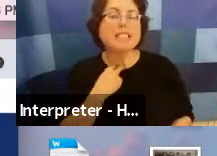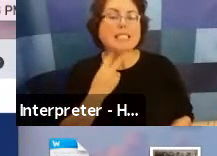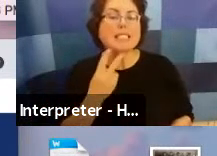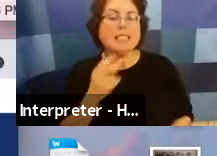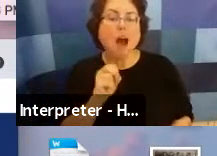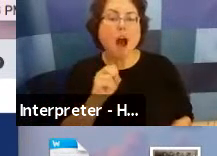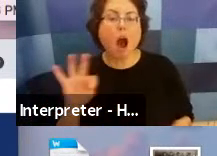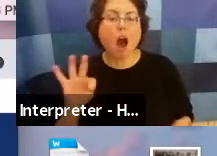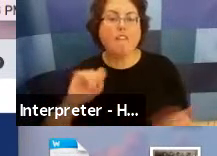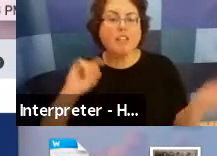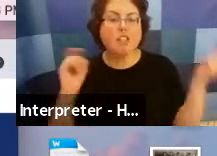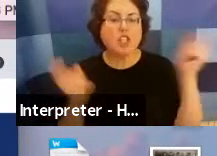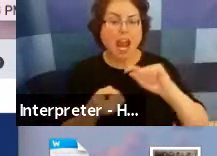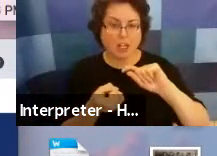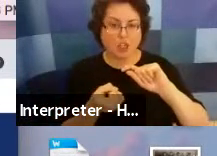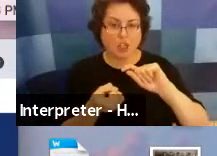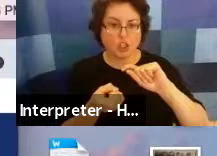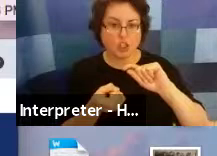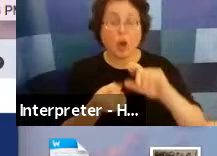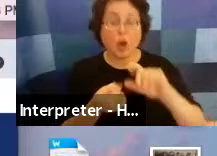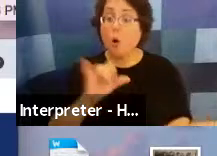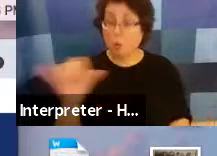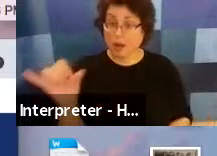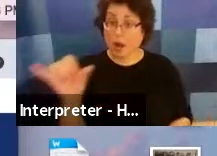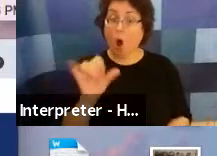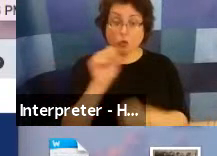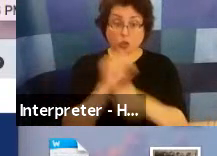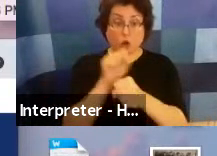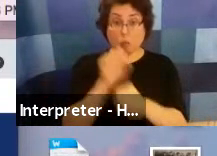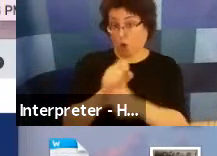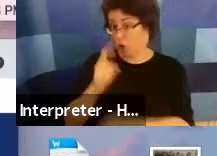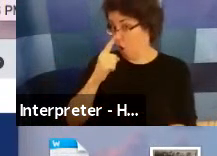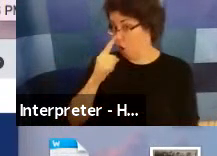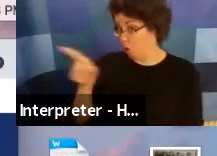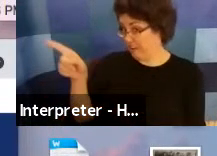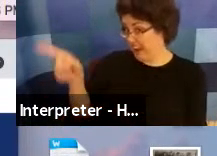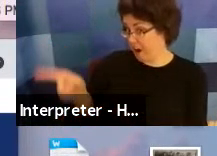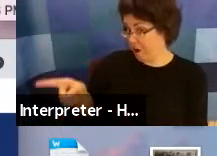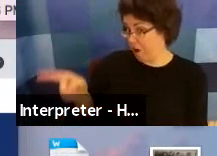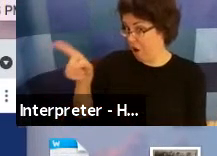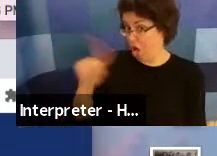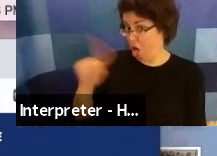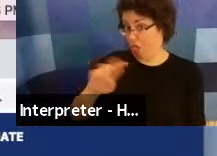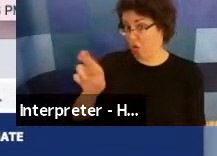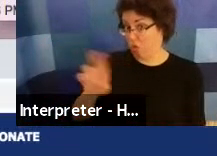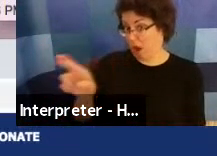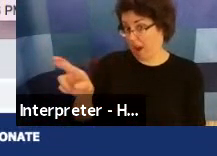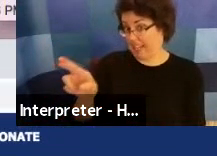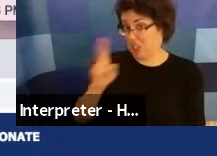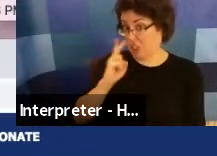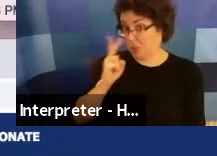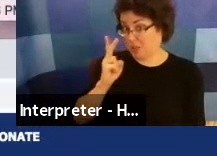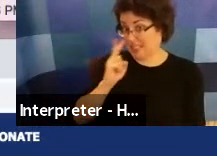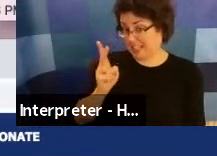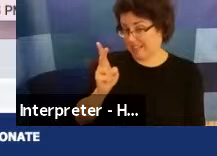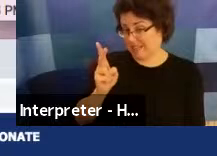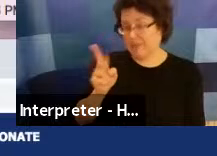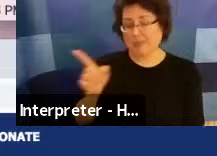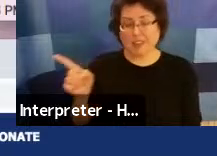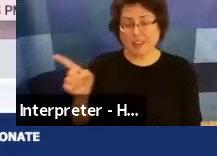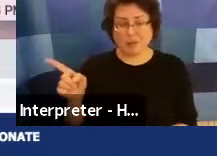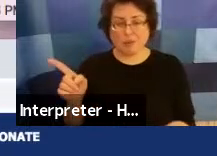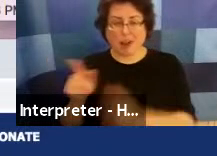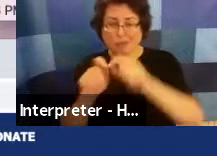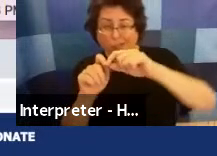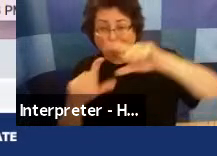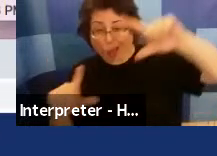then we work especially closely, you can see over here on the right, with, stretch that out so you don't